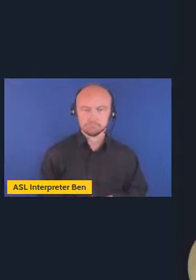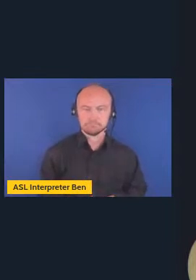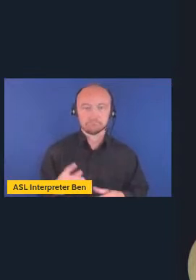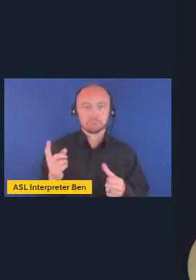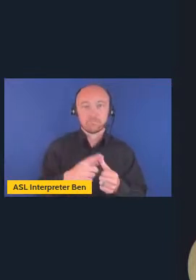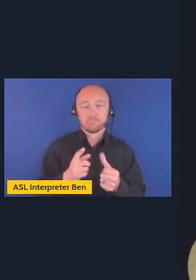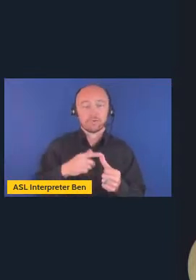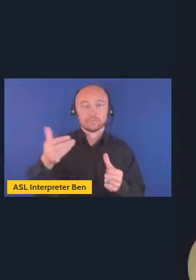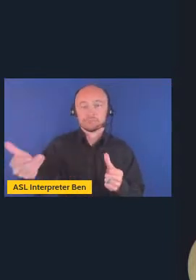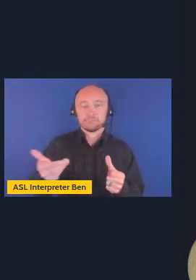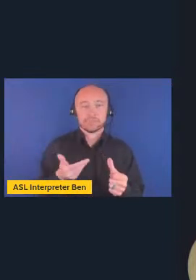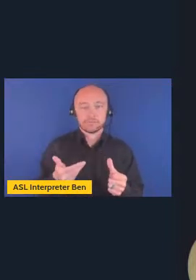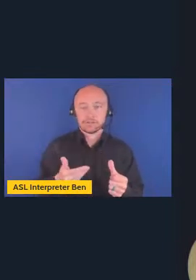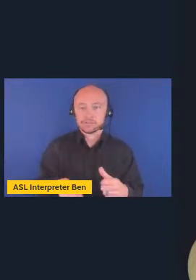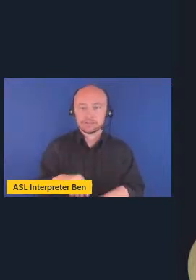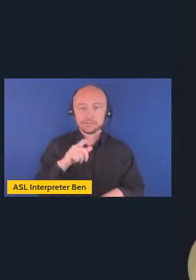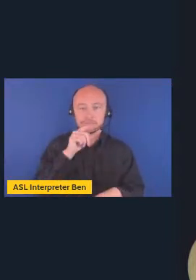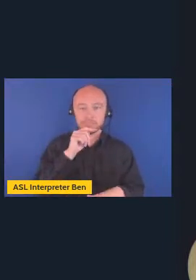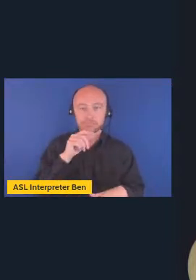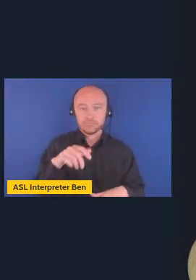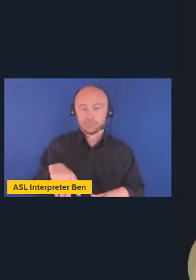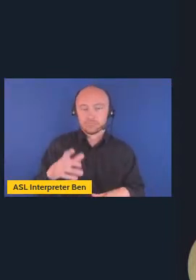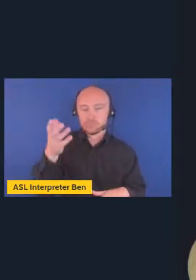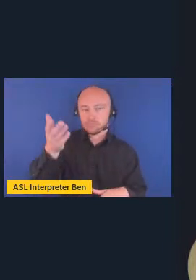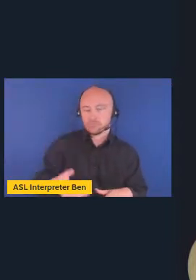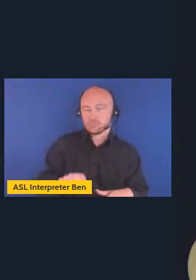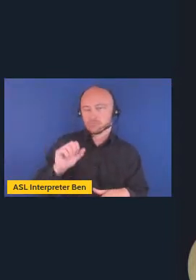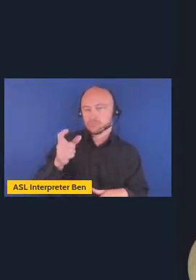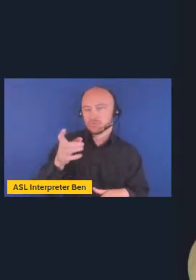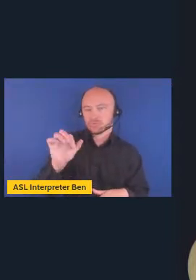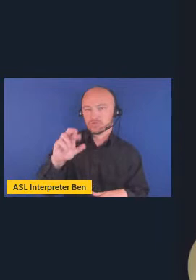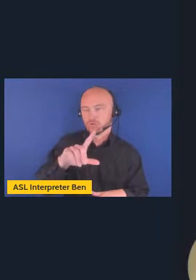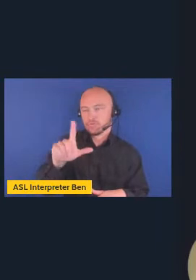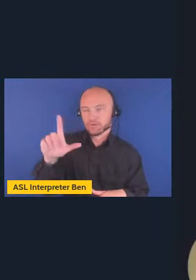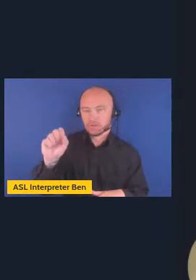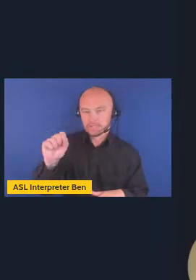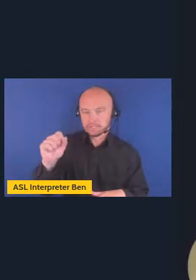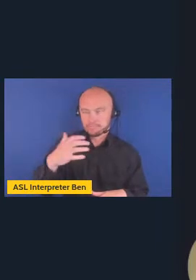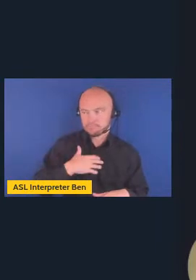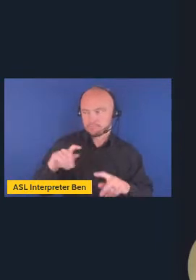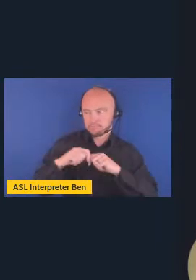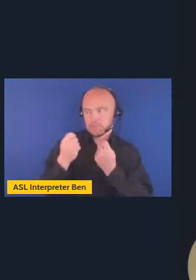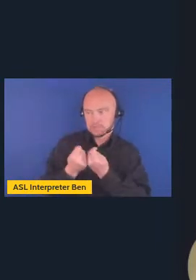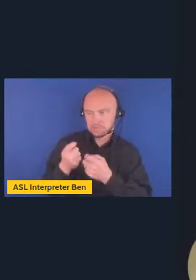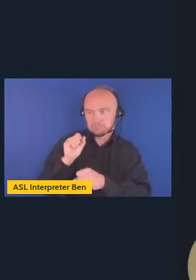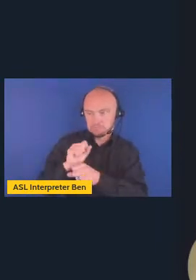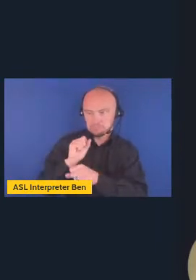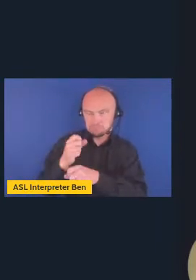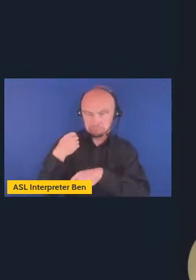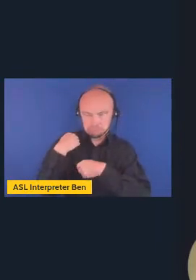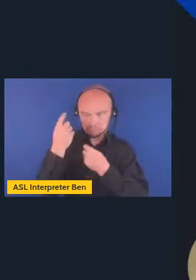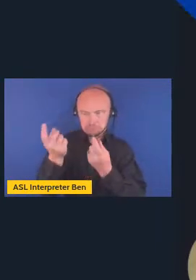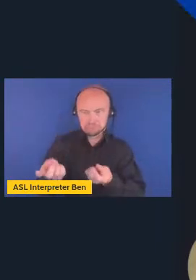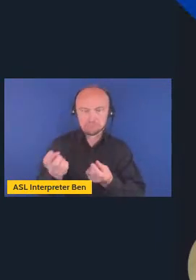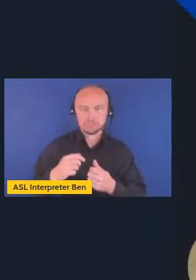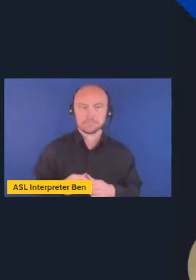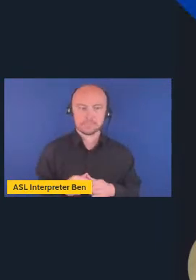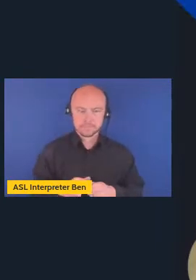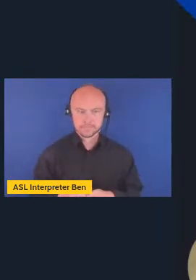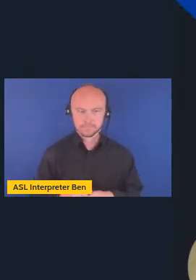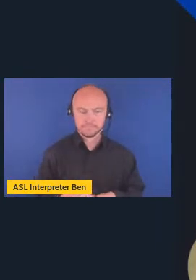quick introduction to serverless computing, which is what my team and I used in our